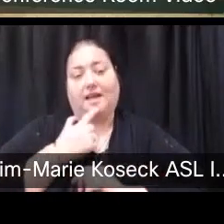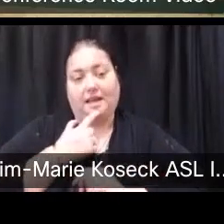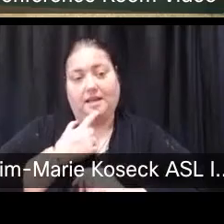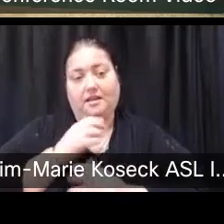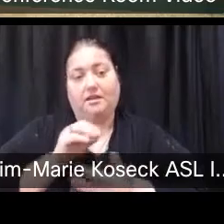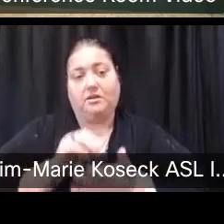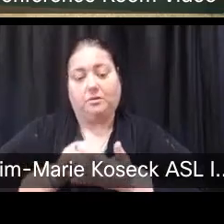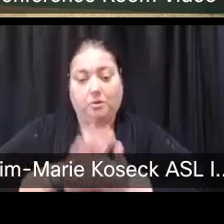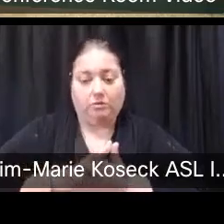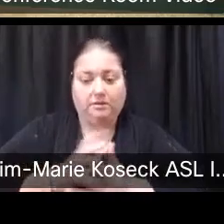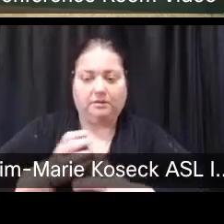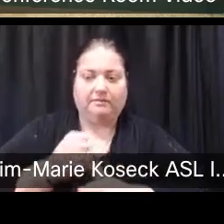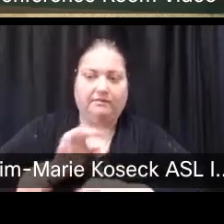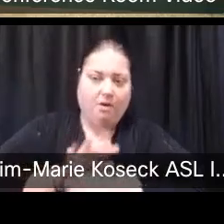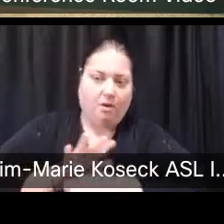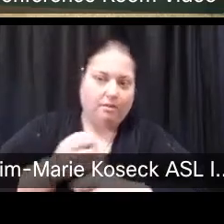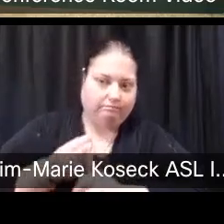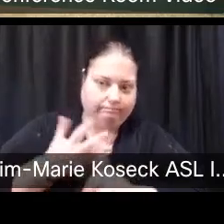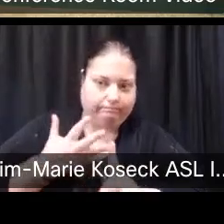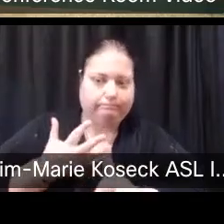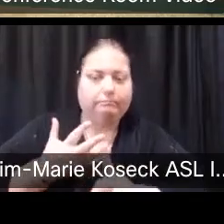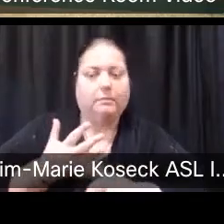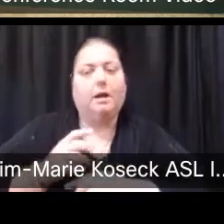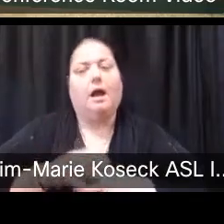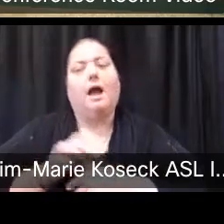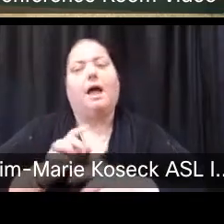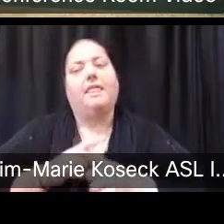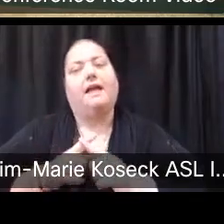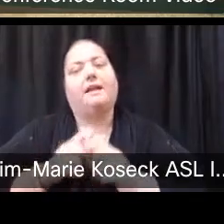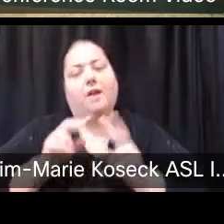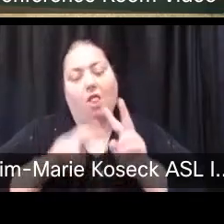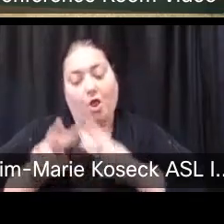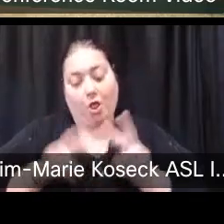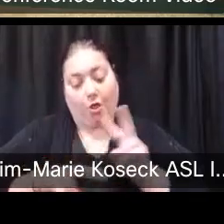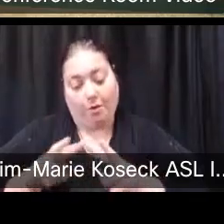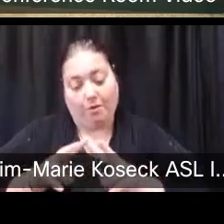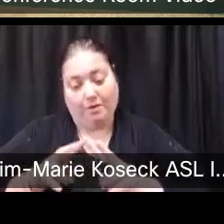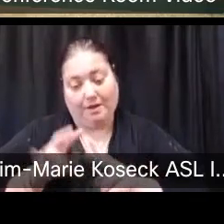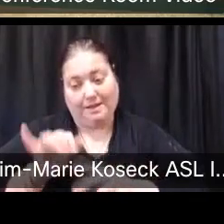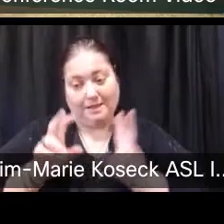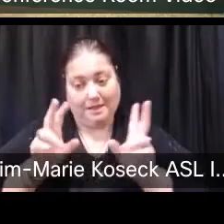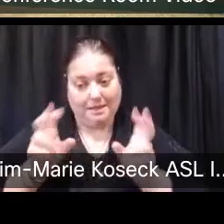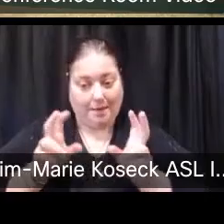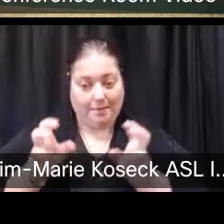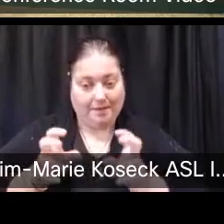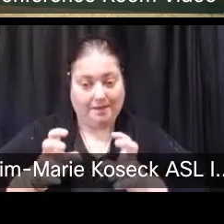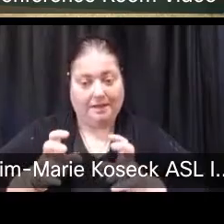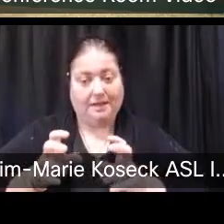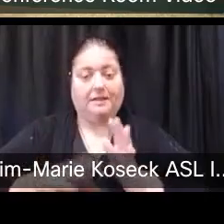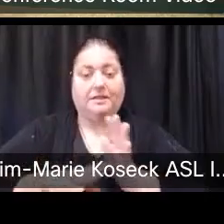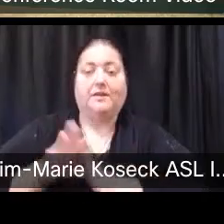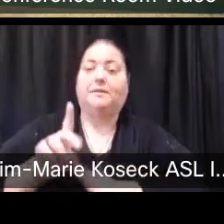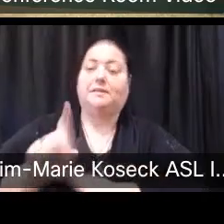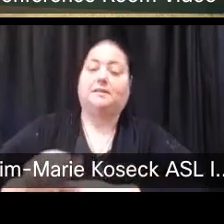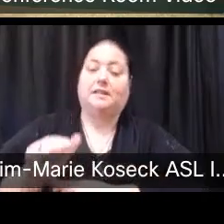a robust sort of notes and collection. And then also look through and see, is this a topic at the Developmental Disability